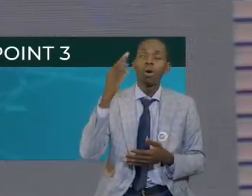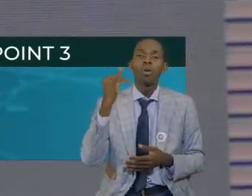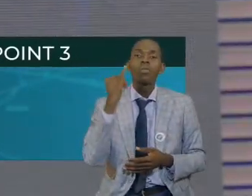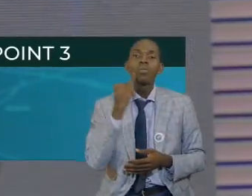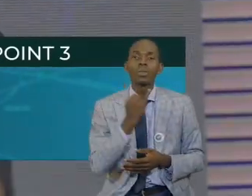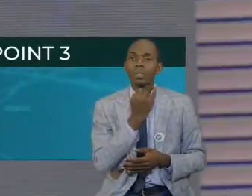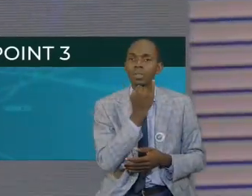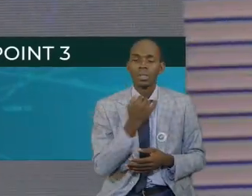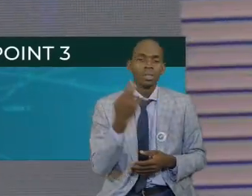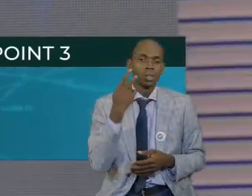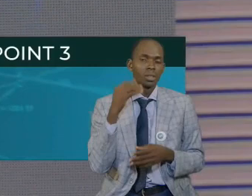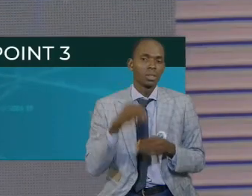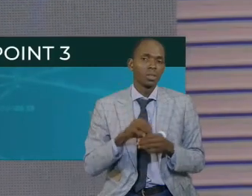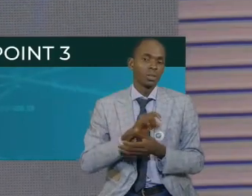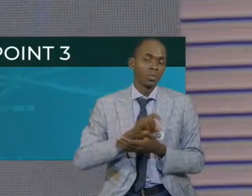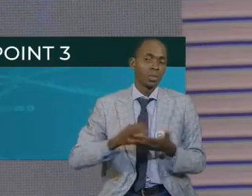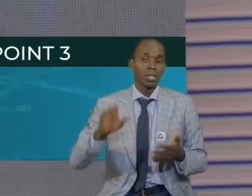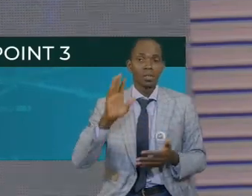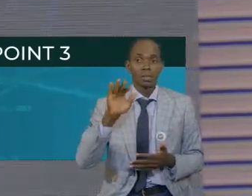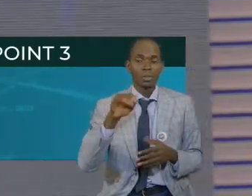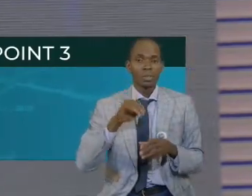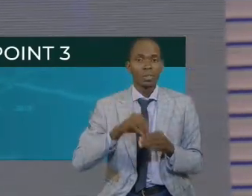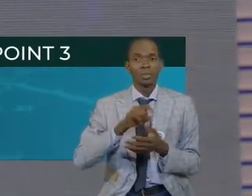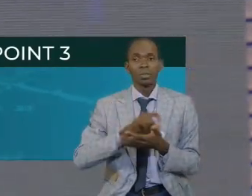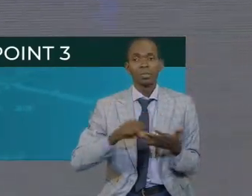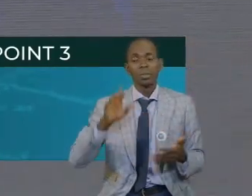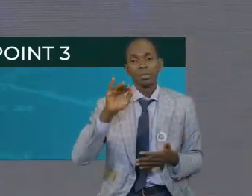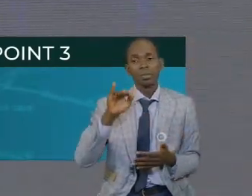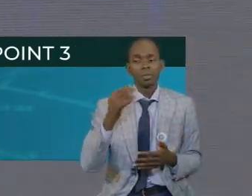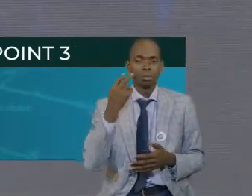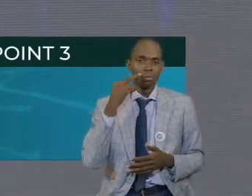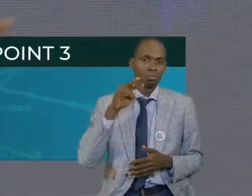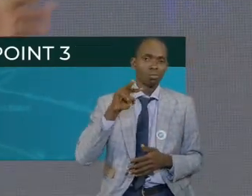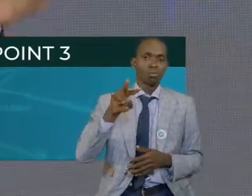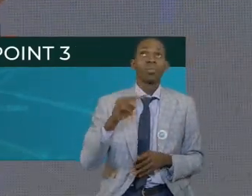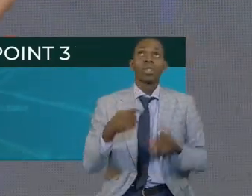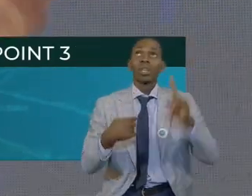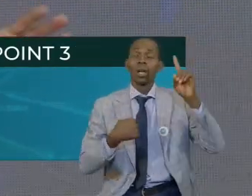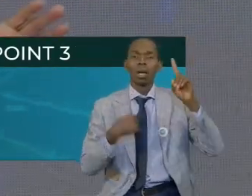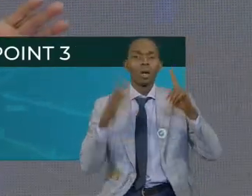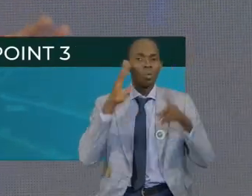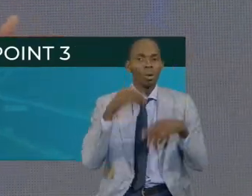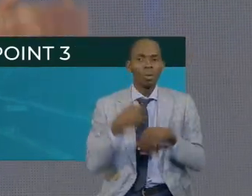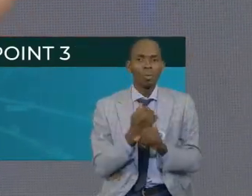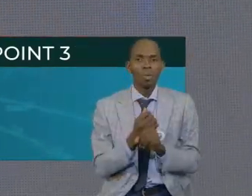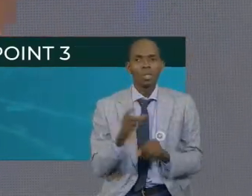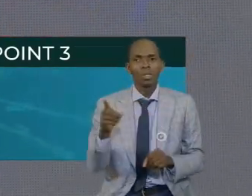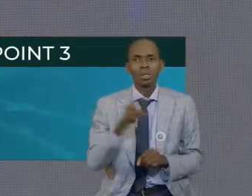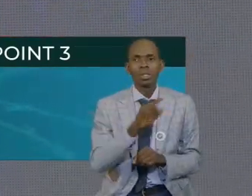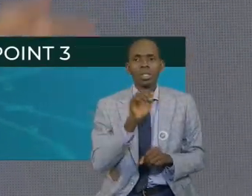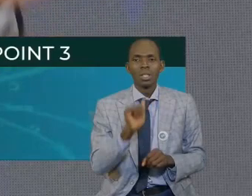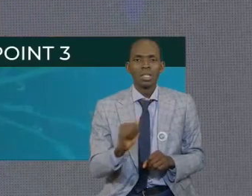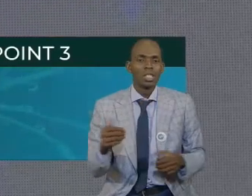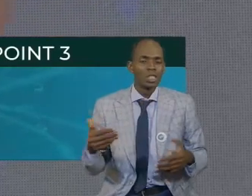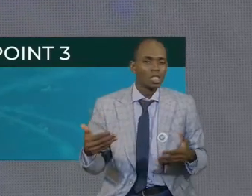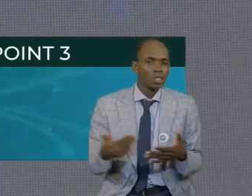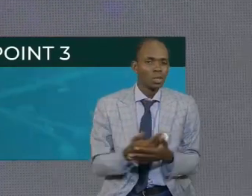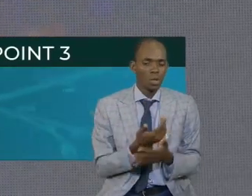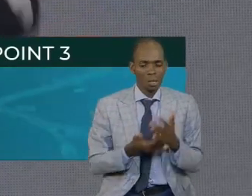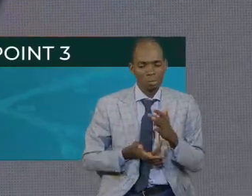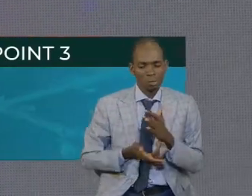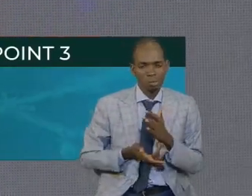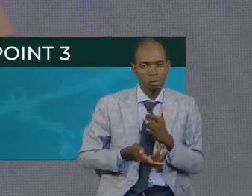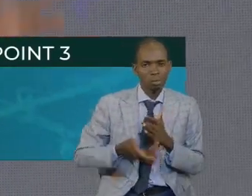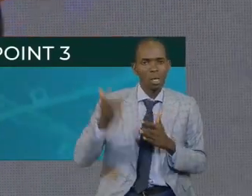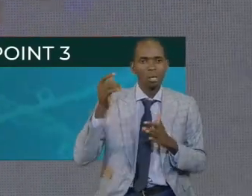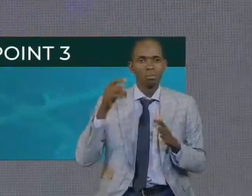verse 15. In verse 15, behold, I will make thee a new sharp